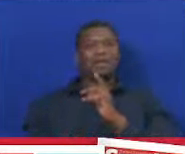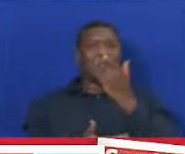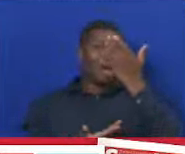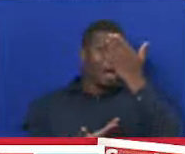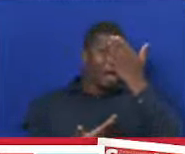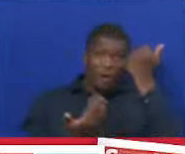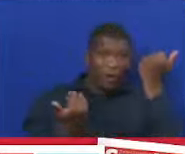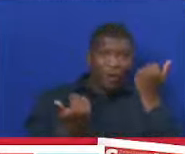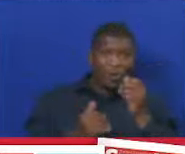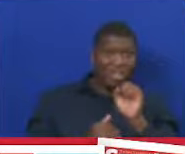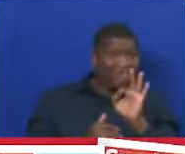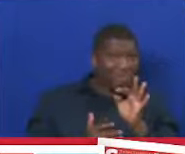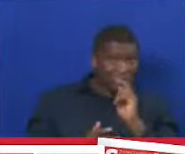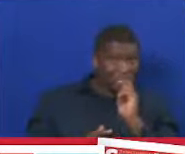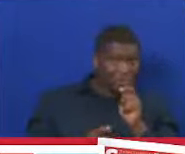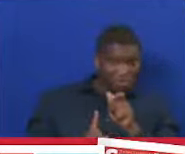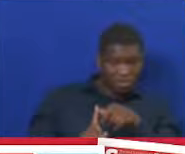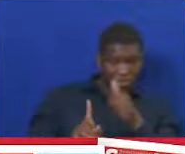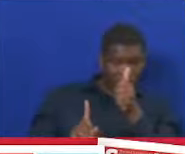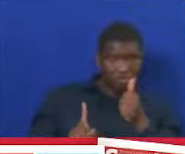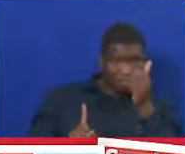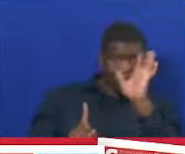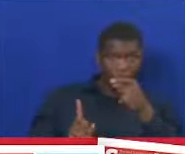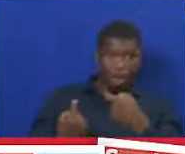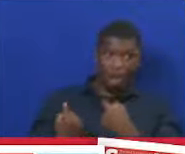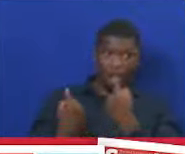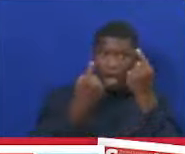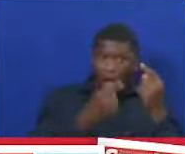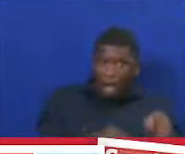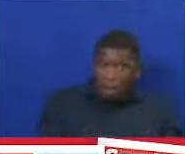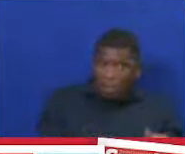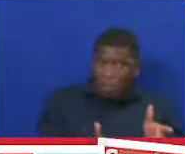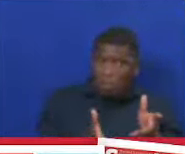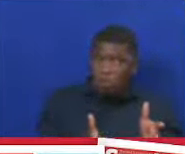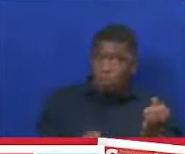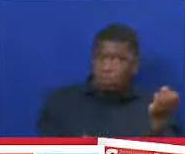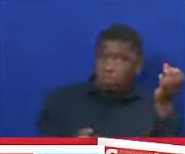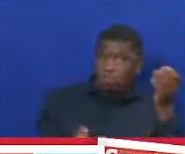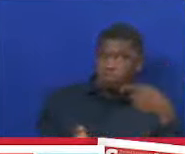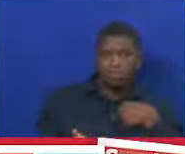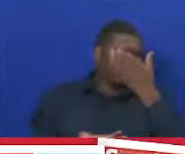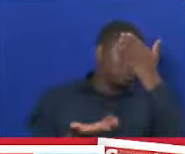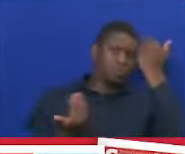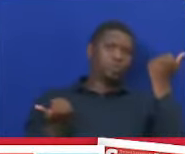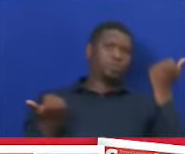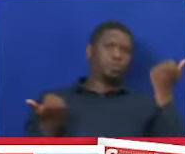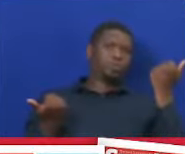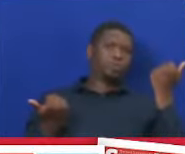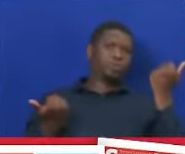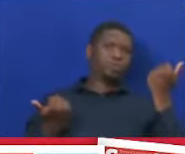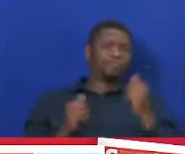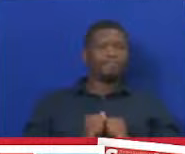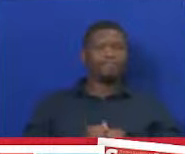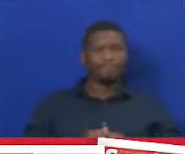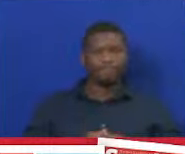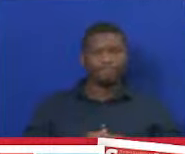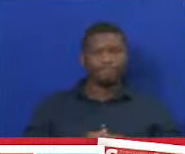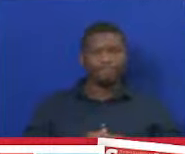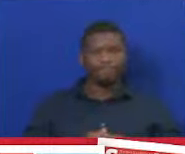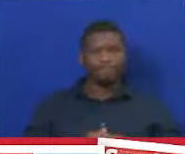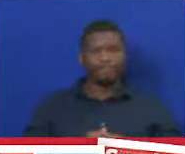to be a witness before the commissioner or not. And in the third line, you